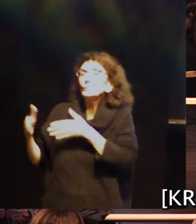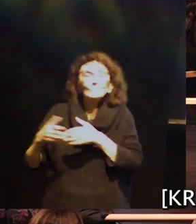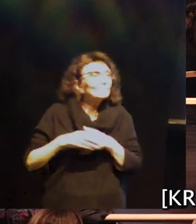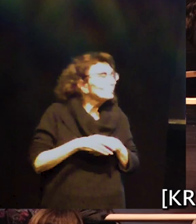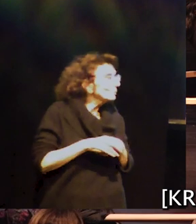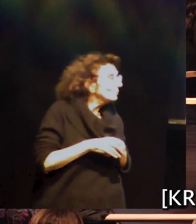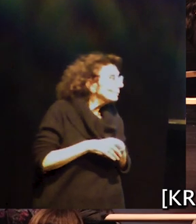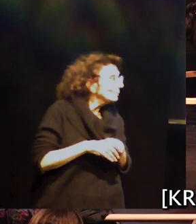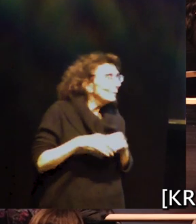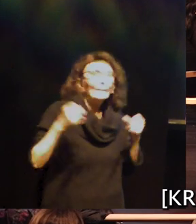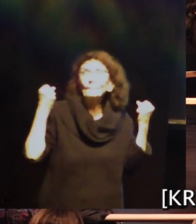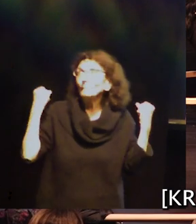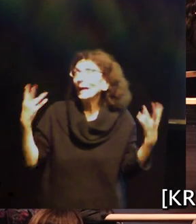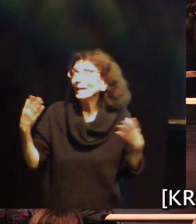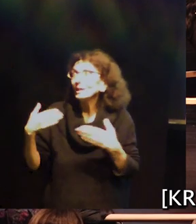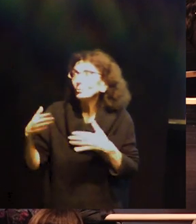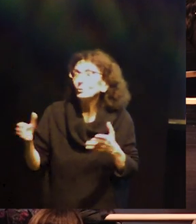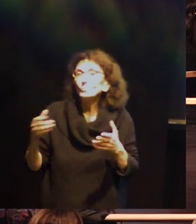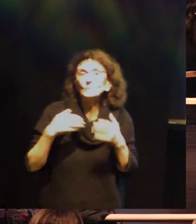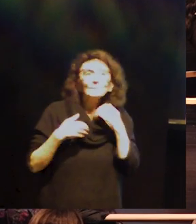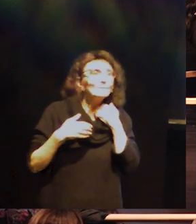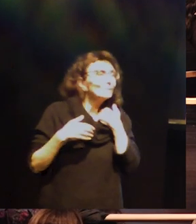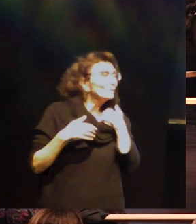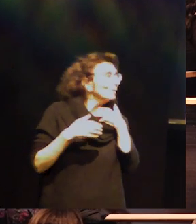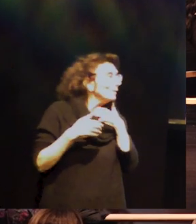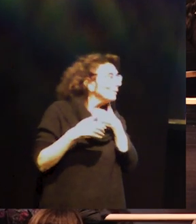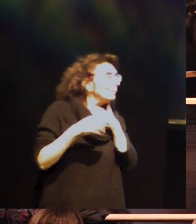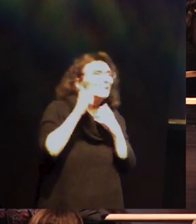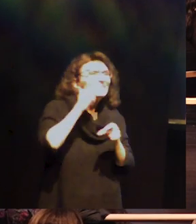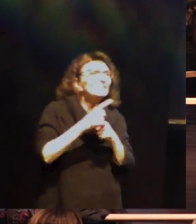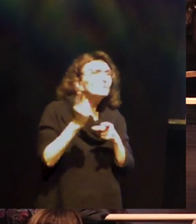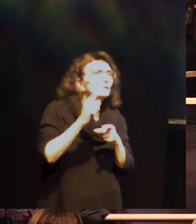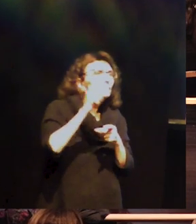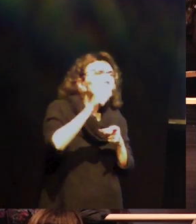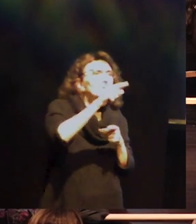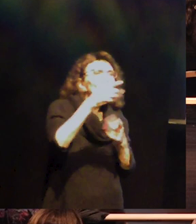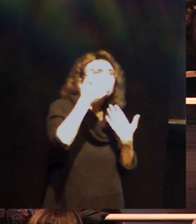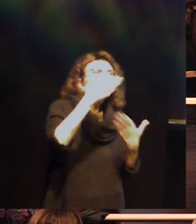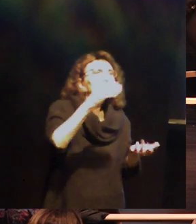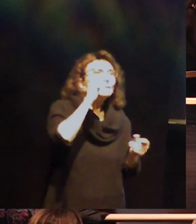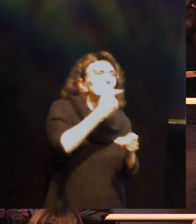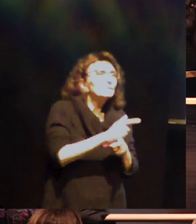Many, many, many different rooms. And, floors. I know my sister is here somewhere, so I have to thank her.